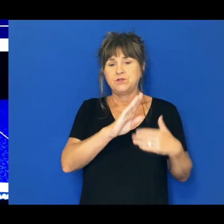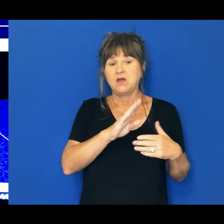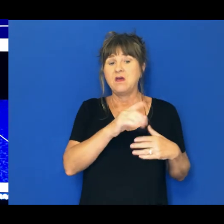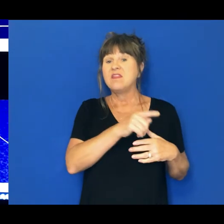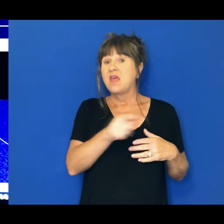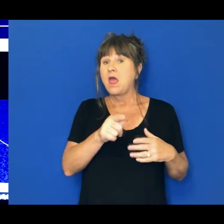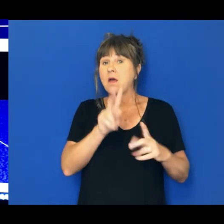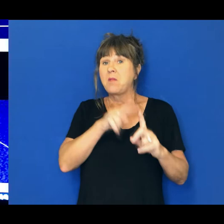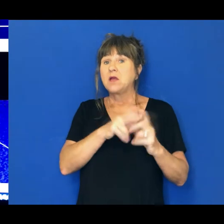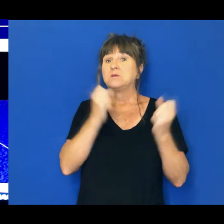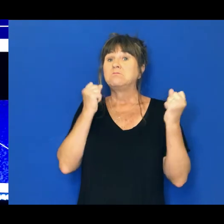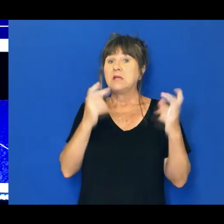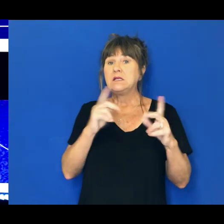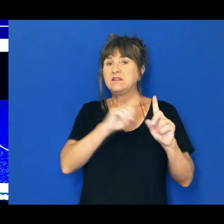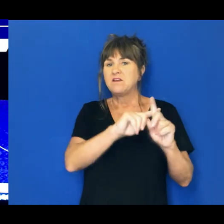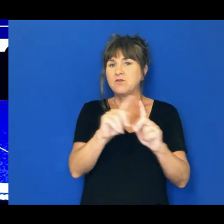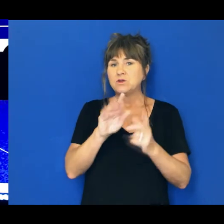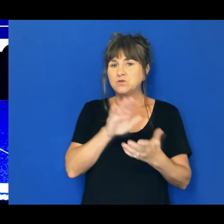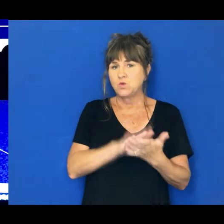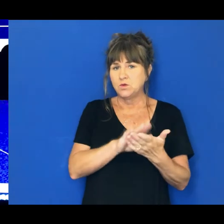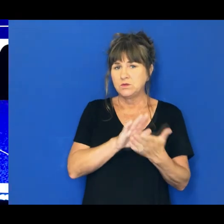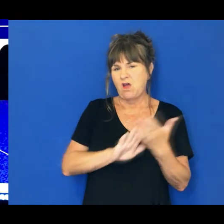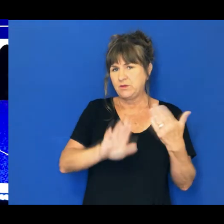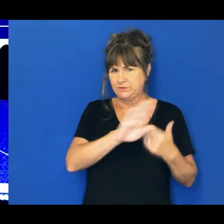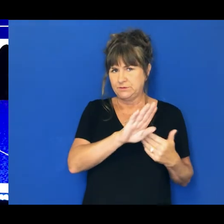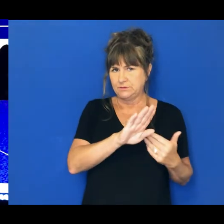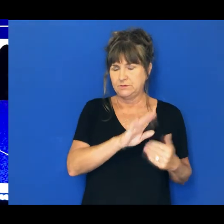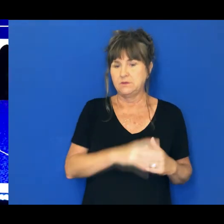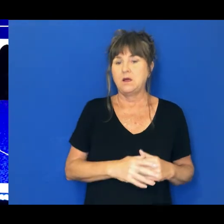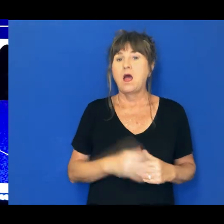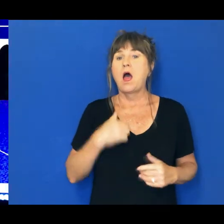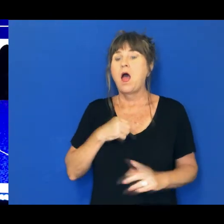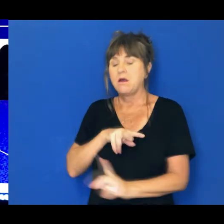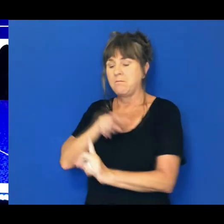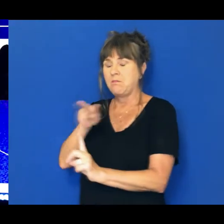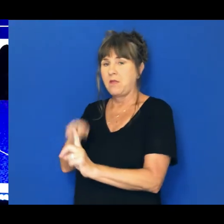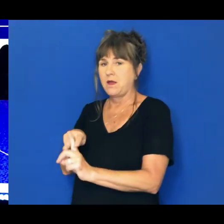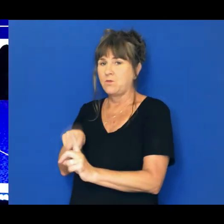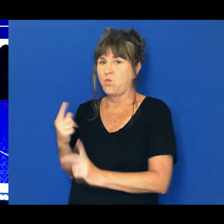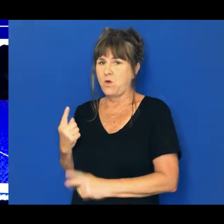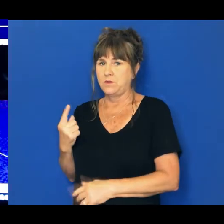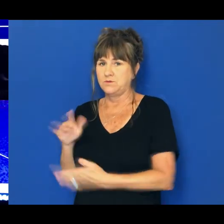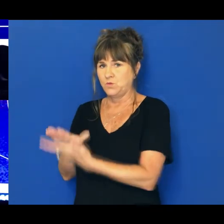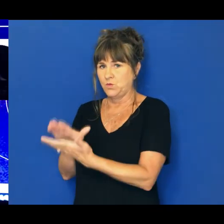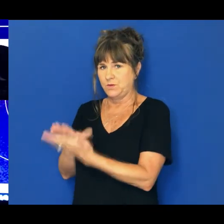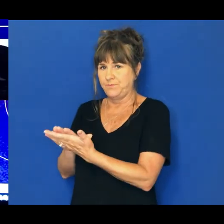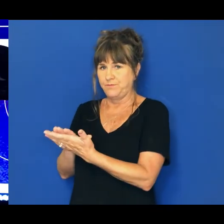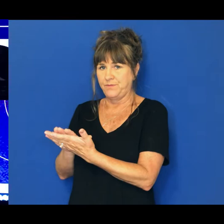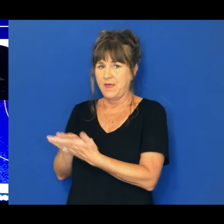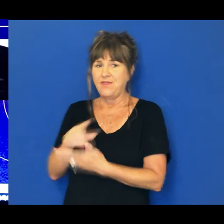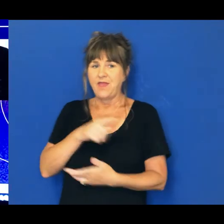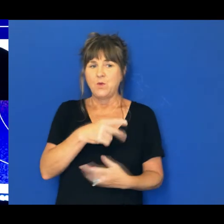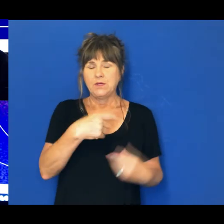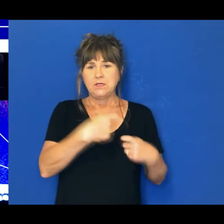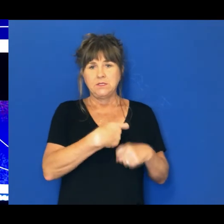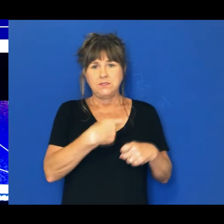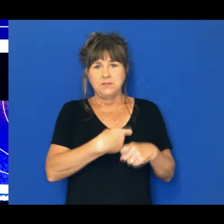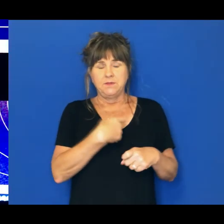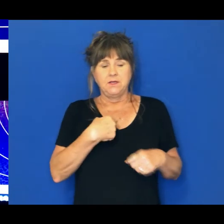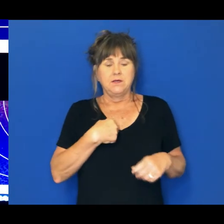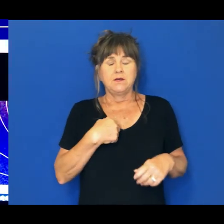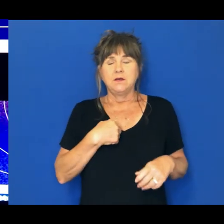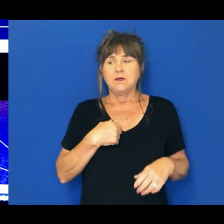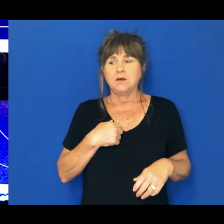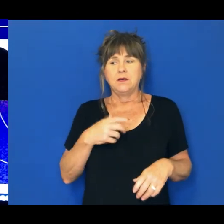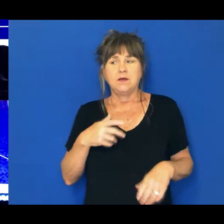all applied to multiple schools because they were in the same program. I only applied for one. And I remember them giving me a hard time because